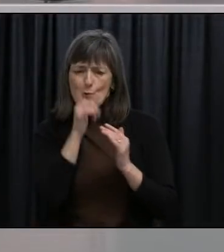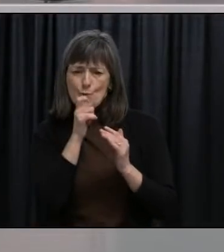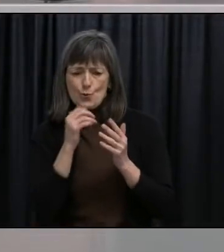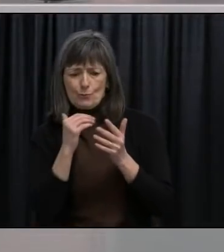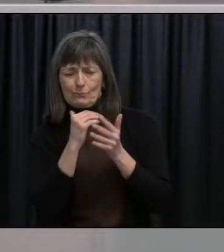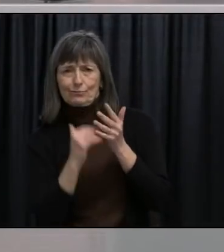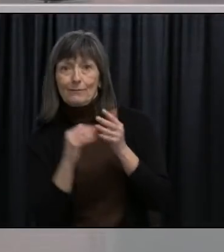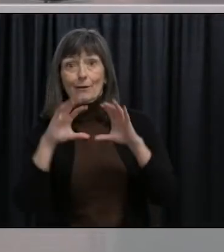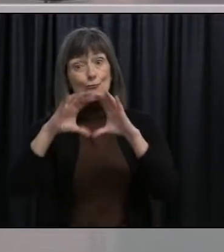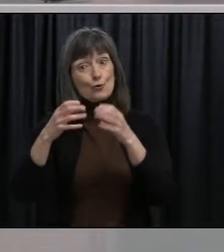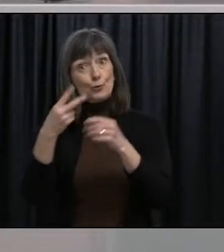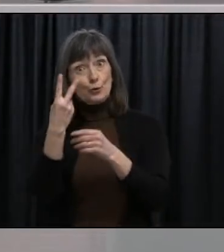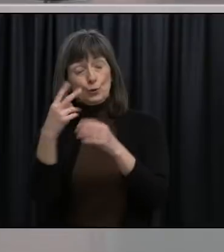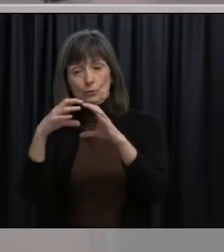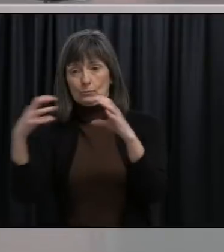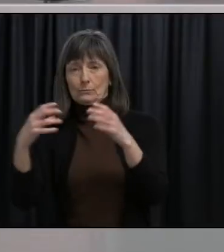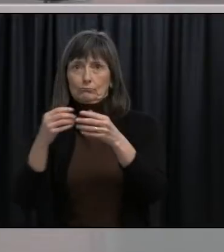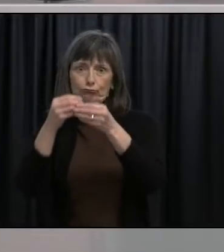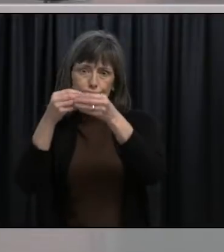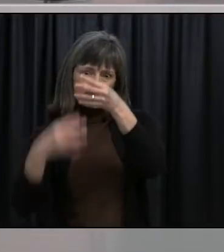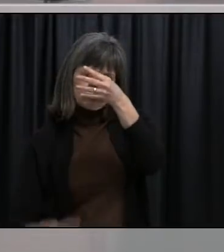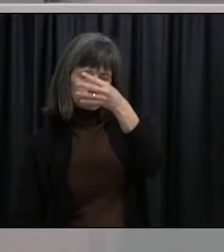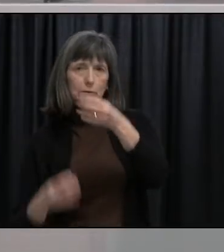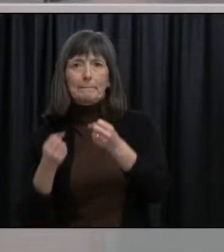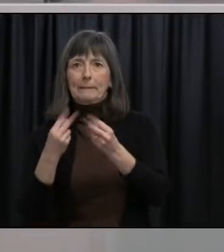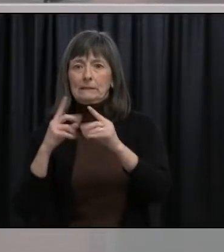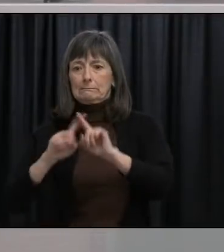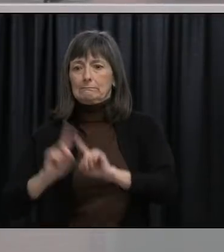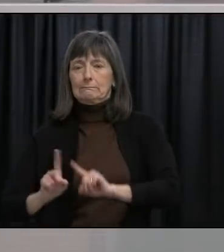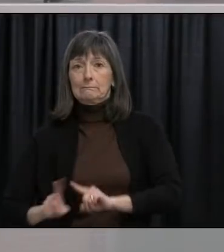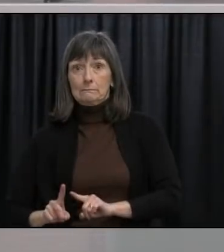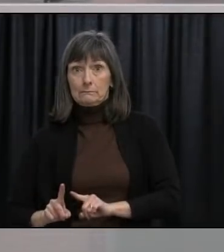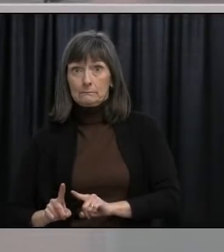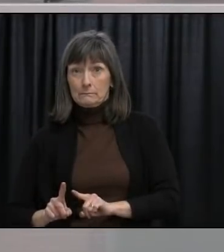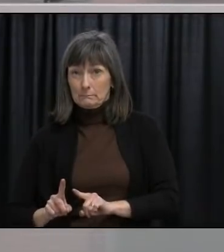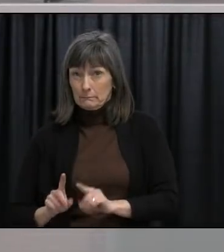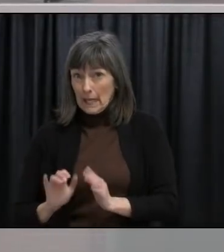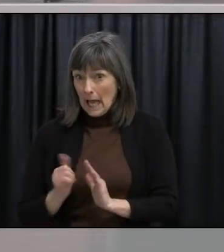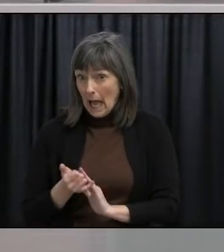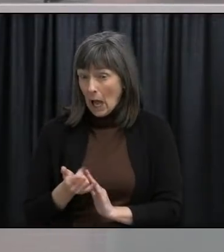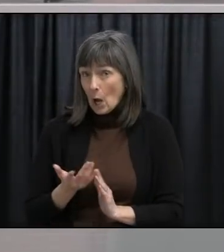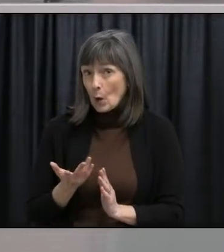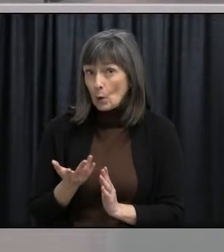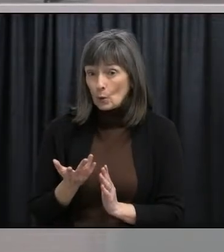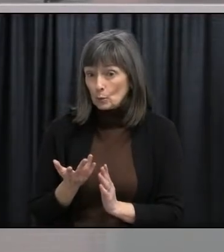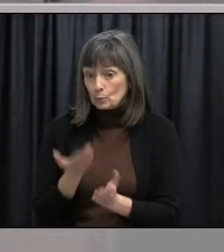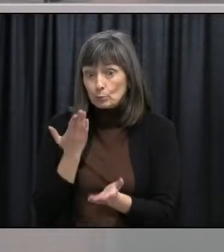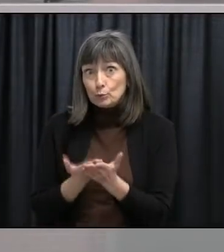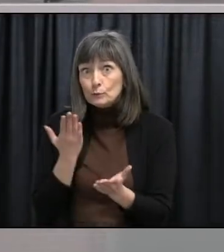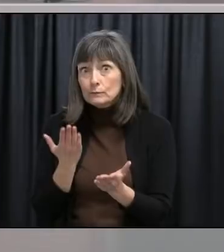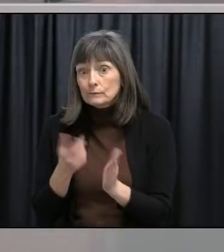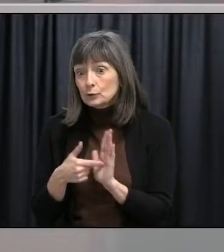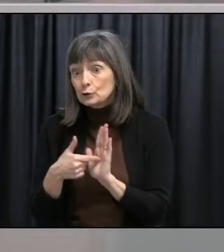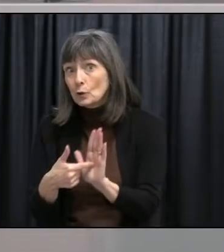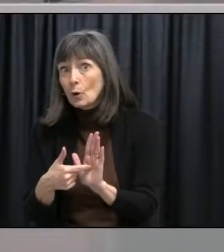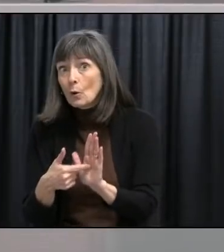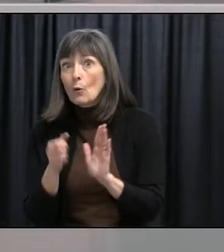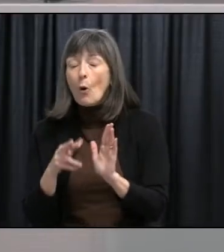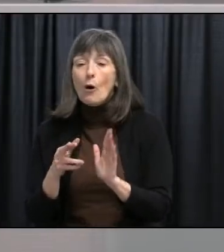list of different types of people. Are people going to have to, for example, show proof that they qualify, or is it going to be more based on the